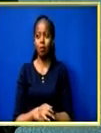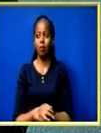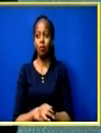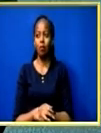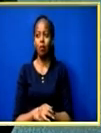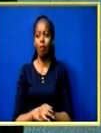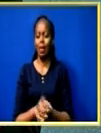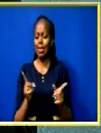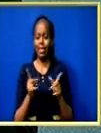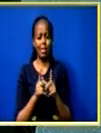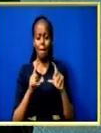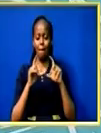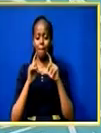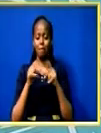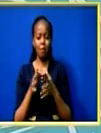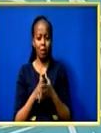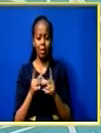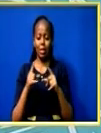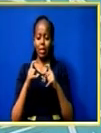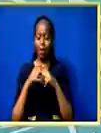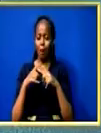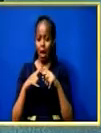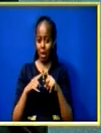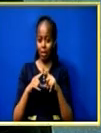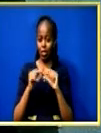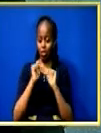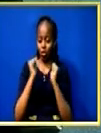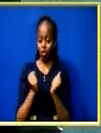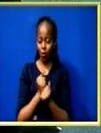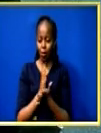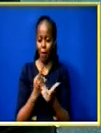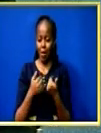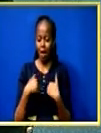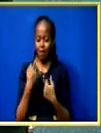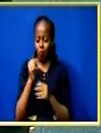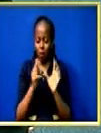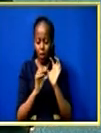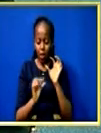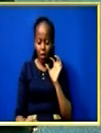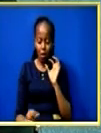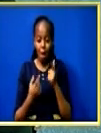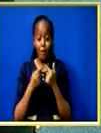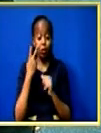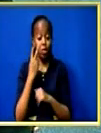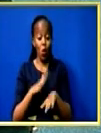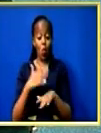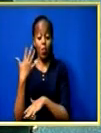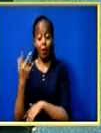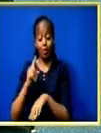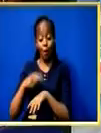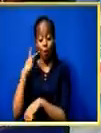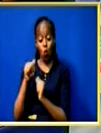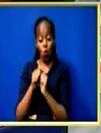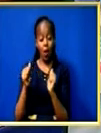It's heart shape, like yes, but then it has like a small small tail. tail. Yes. So you'll find on the leaf, when you look at it,